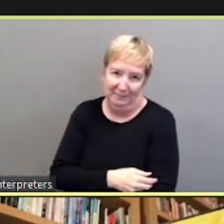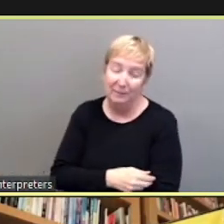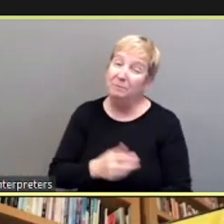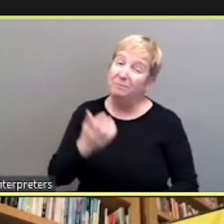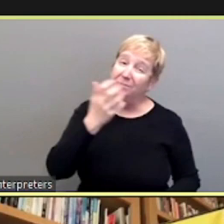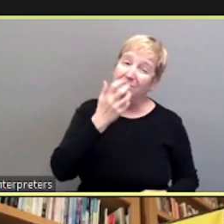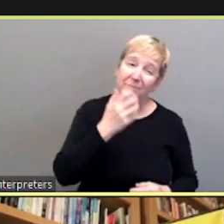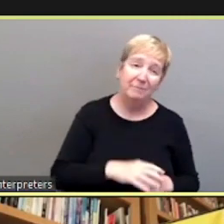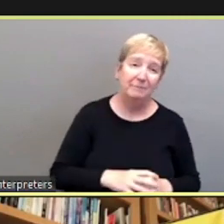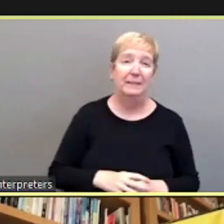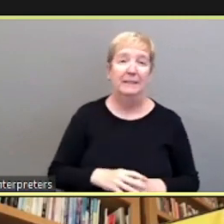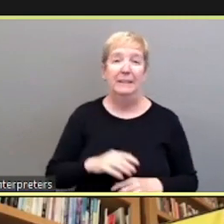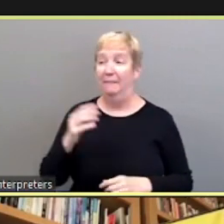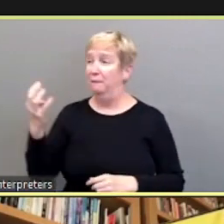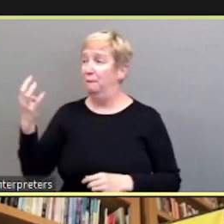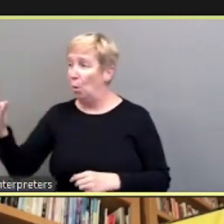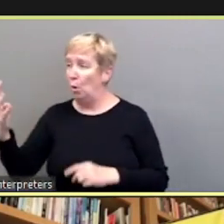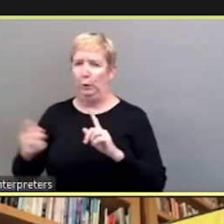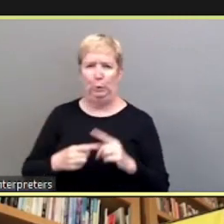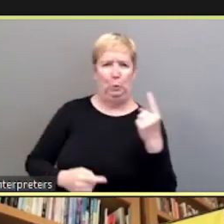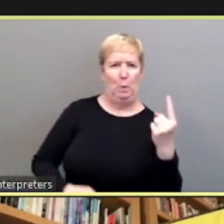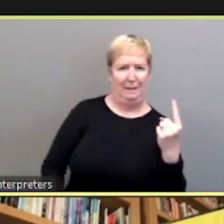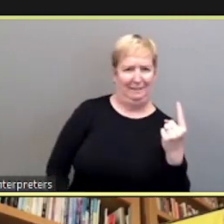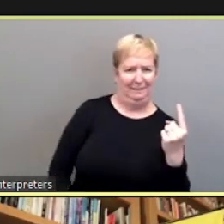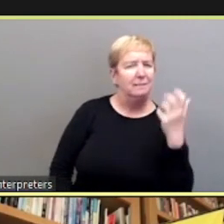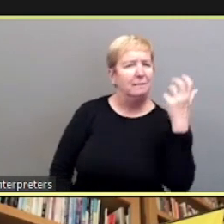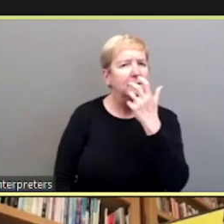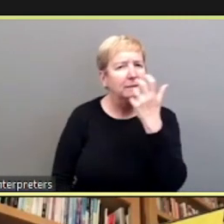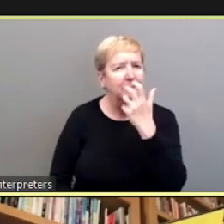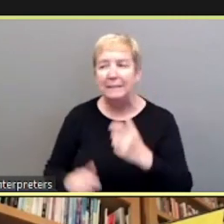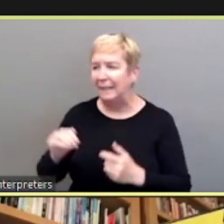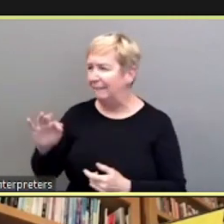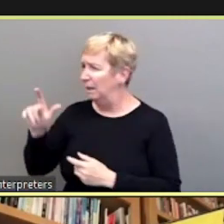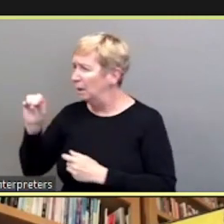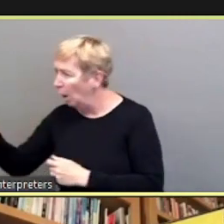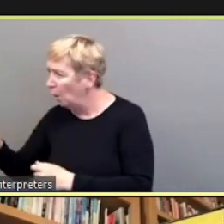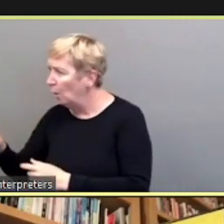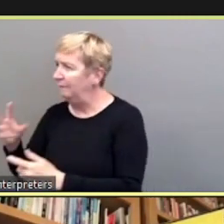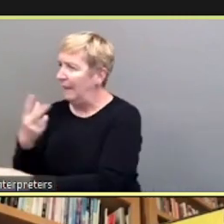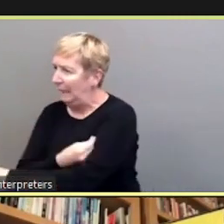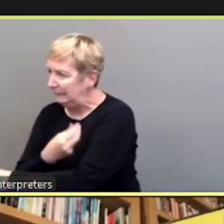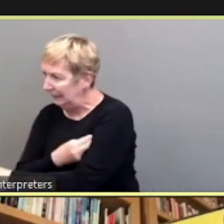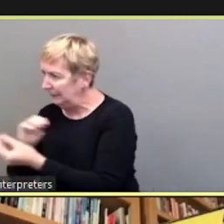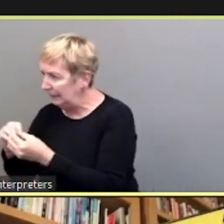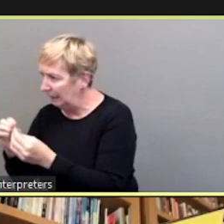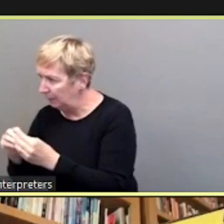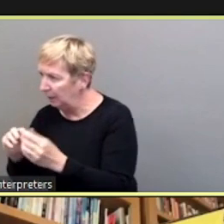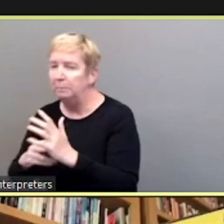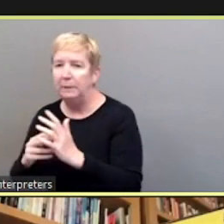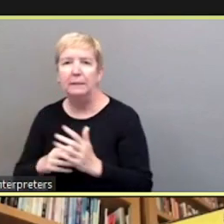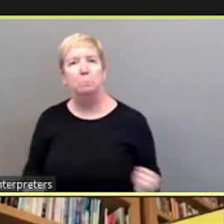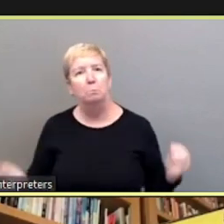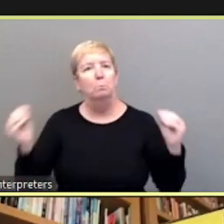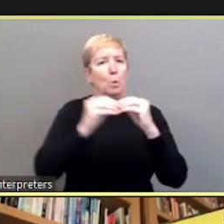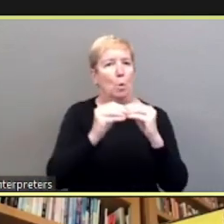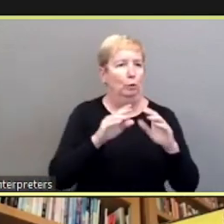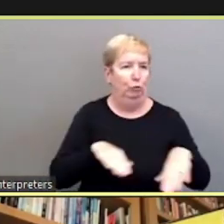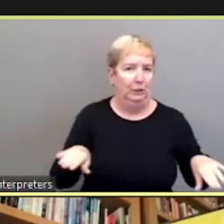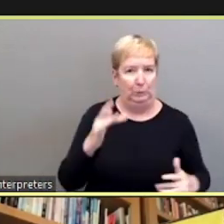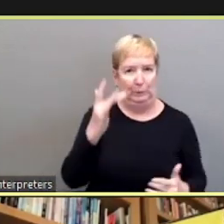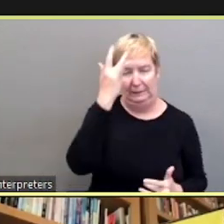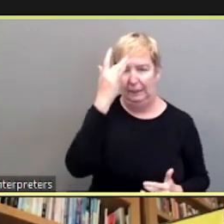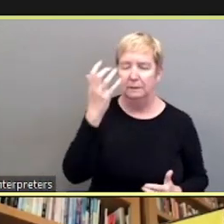icons. Brianna, on the next slide, if you can go to that, we can show you the actual data that came from the CDC article. I know it looks a